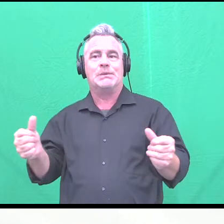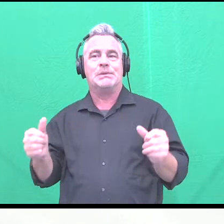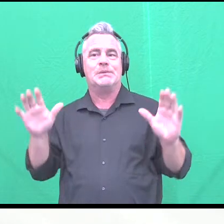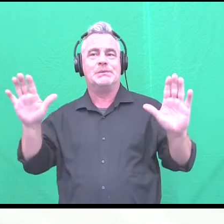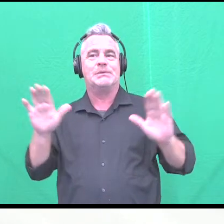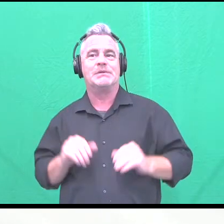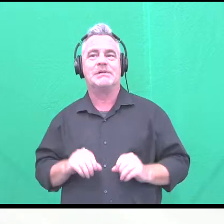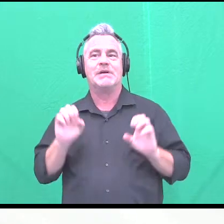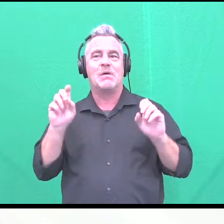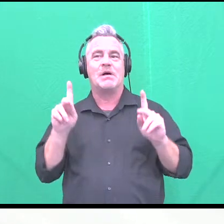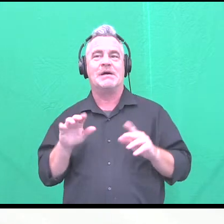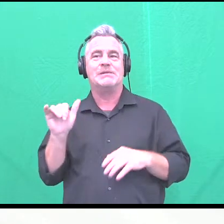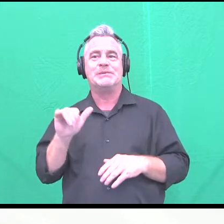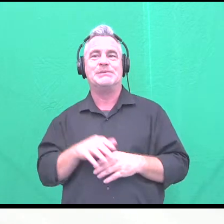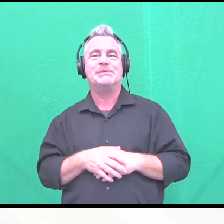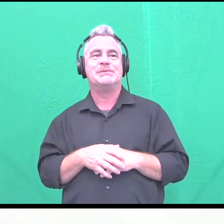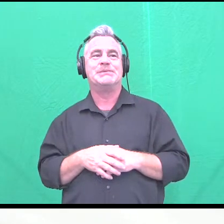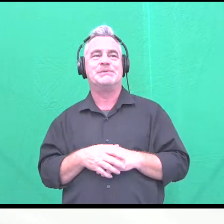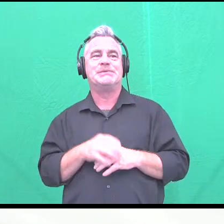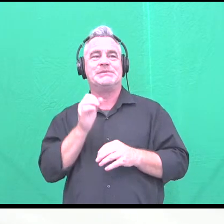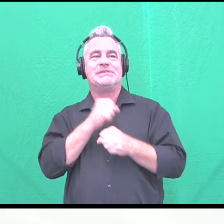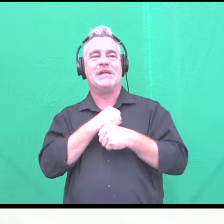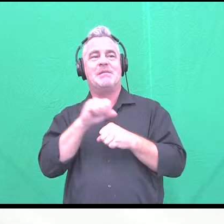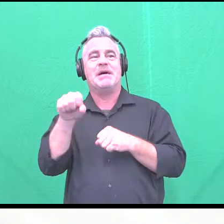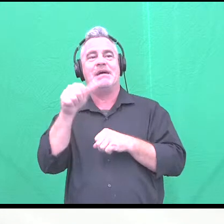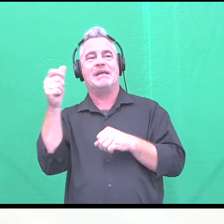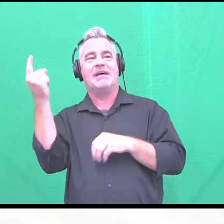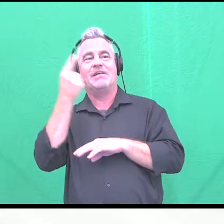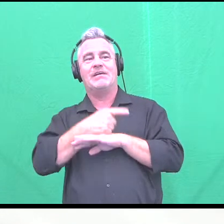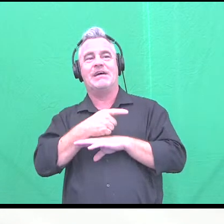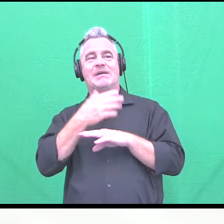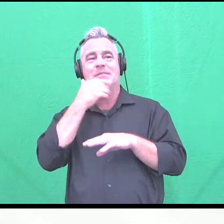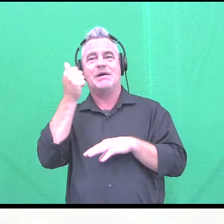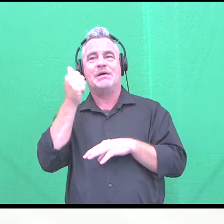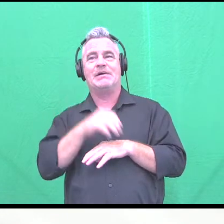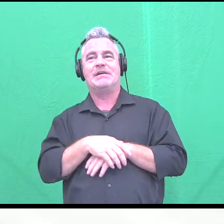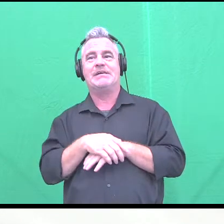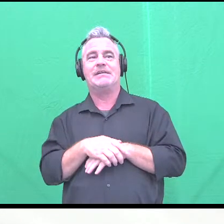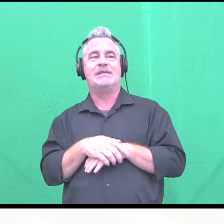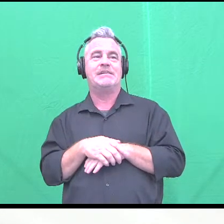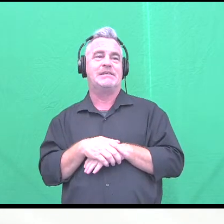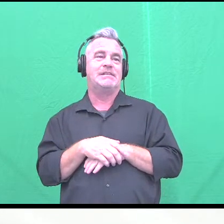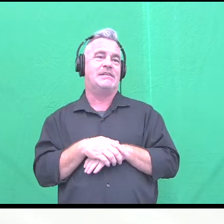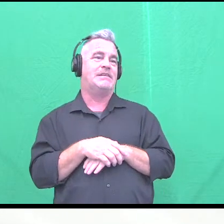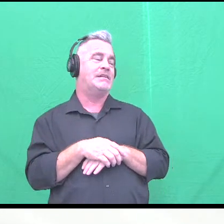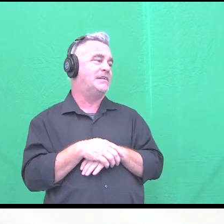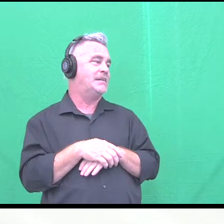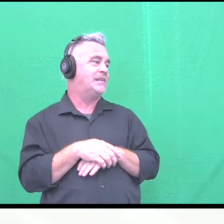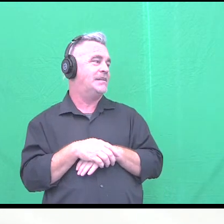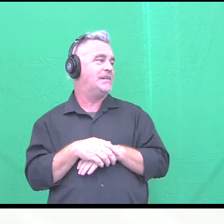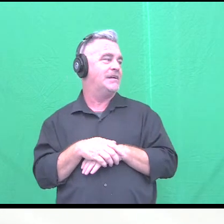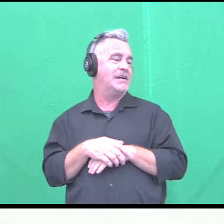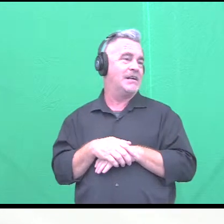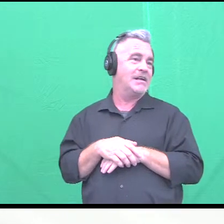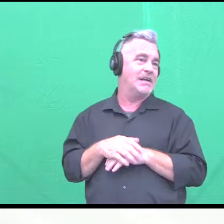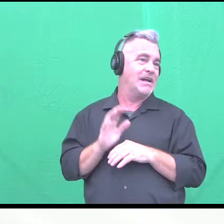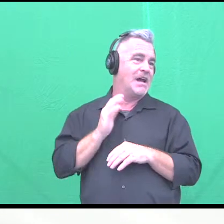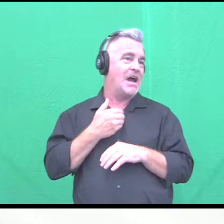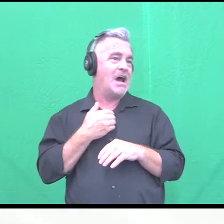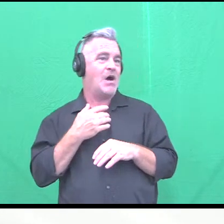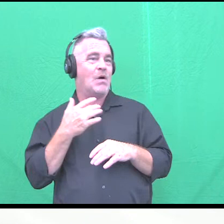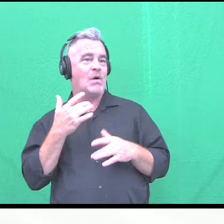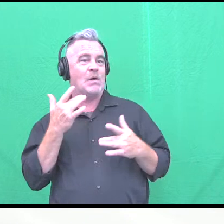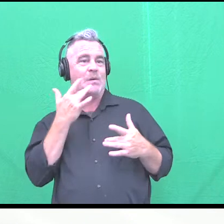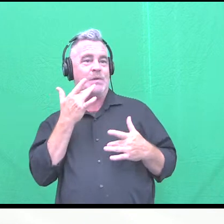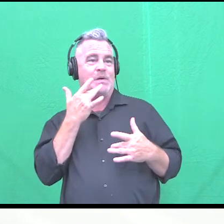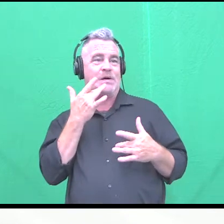are okay too, because they make the other days so much better. So that is a preference